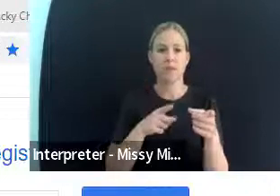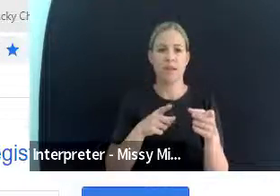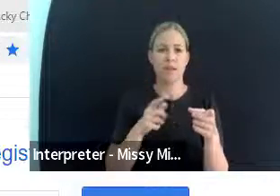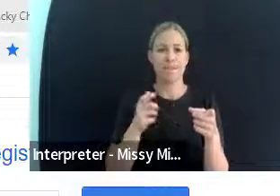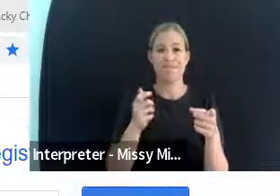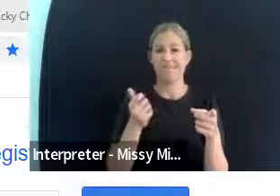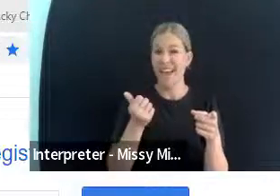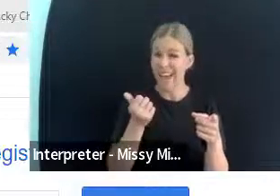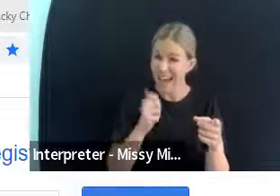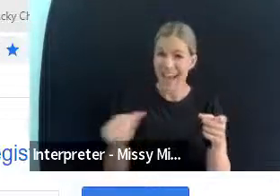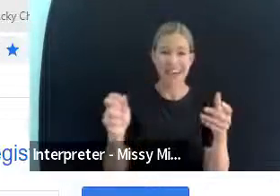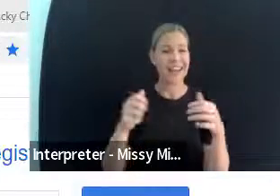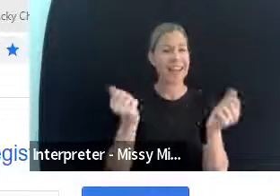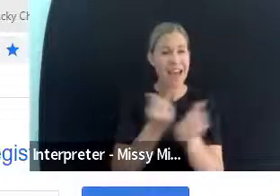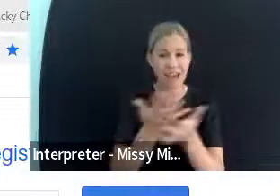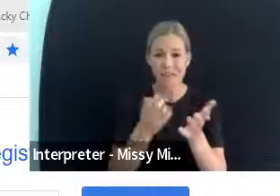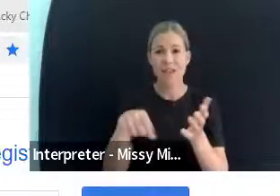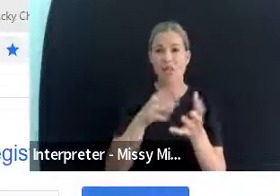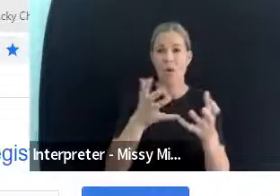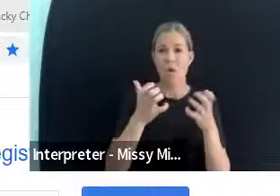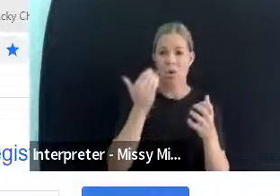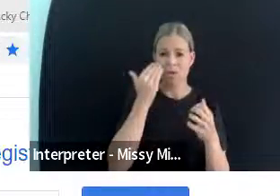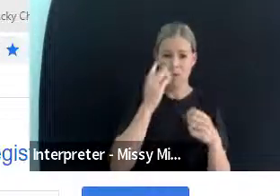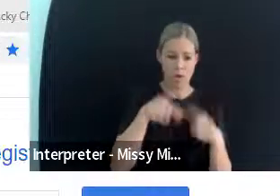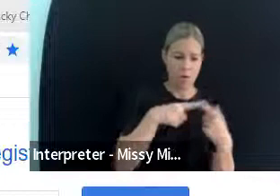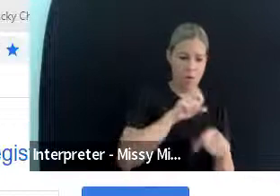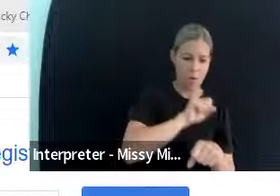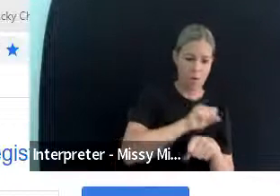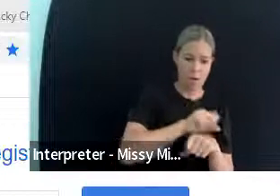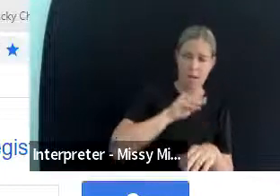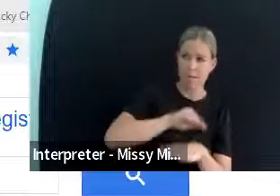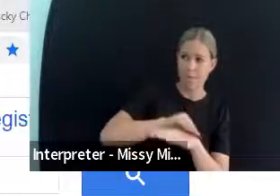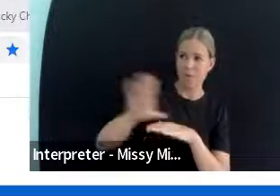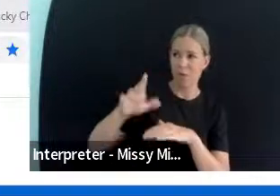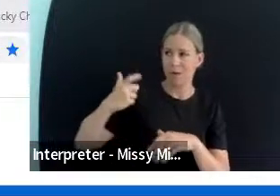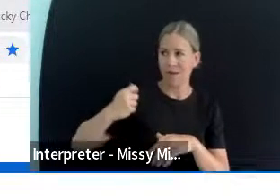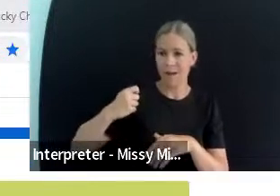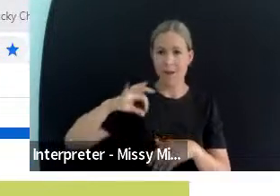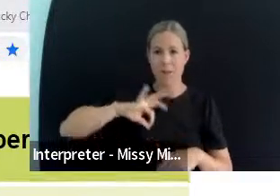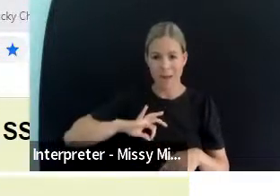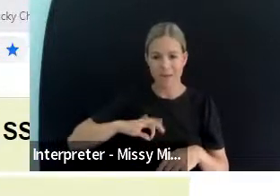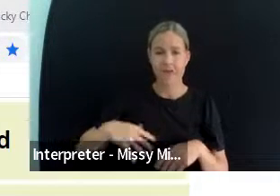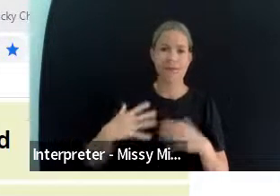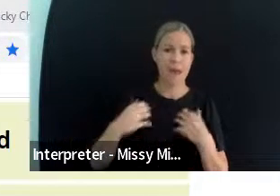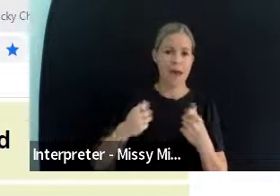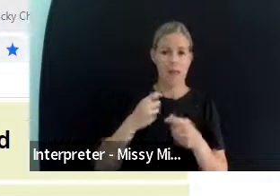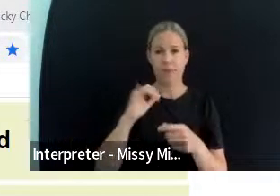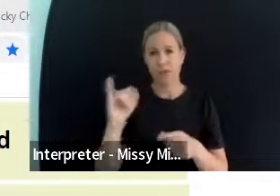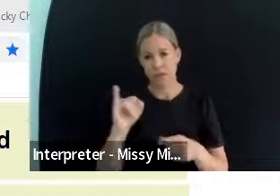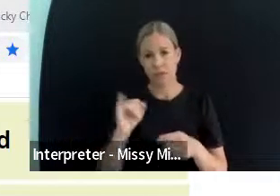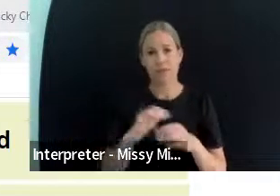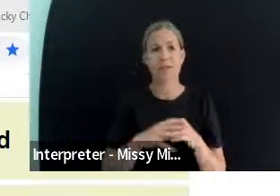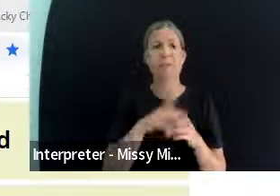everything you would want to know about the impact of work on benefits, on health insurance, but it would require you to spend some time mining